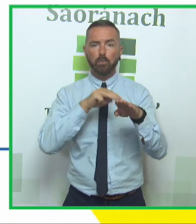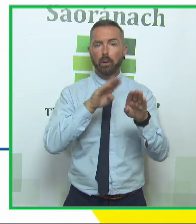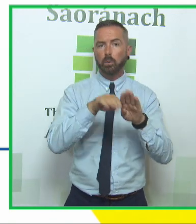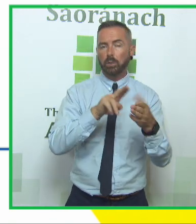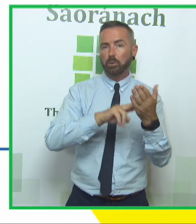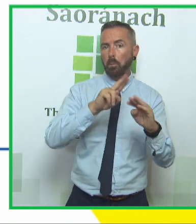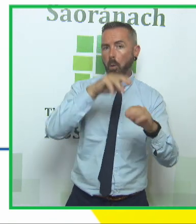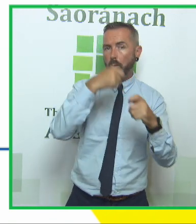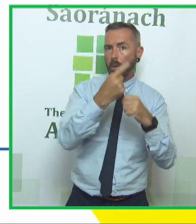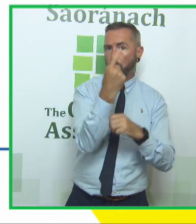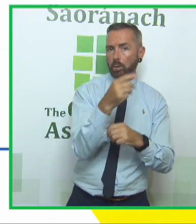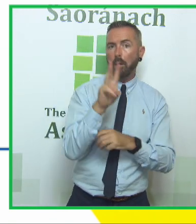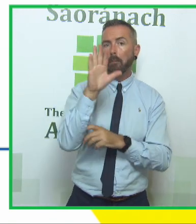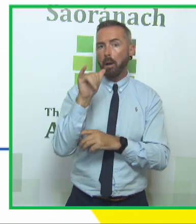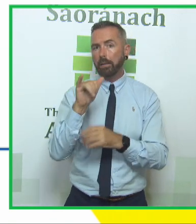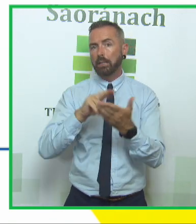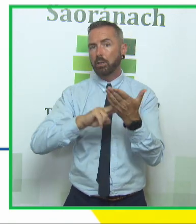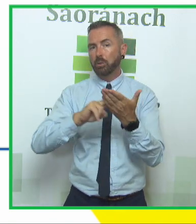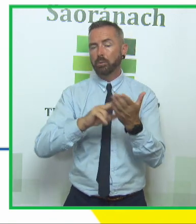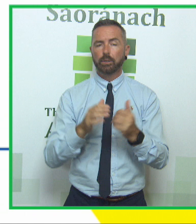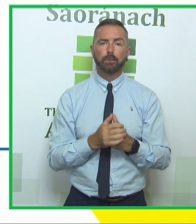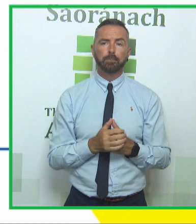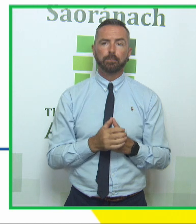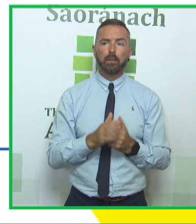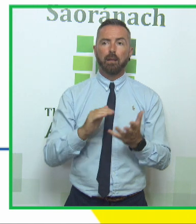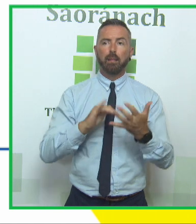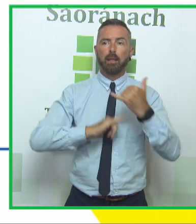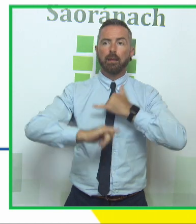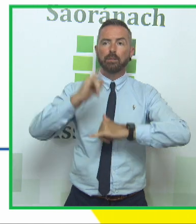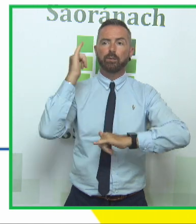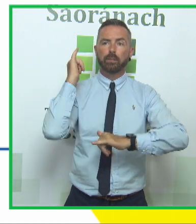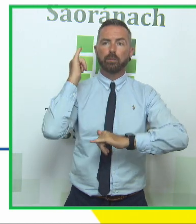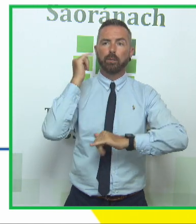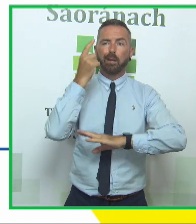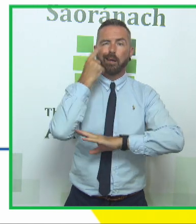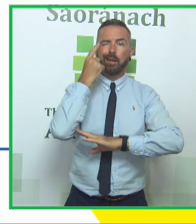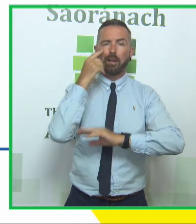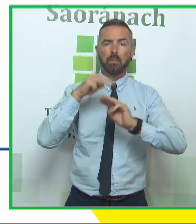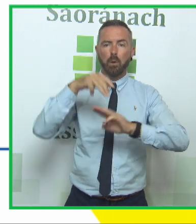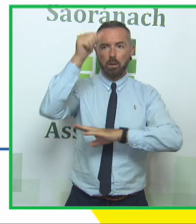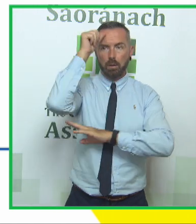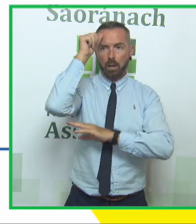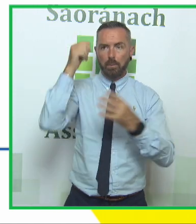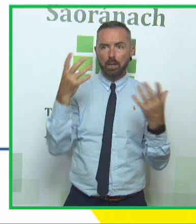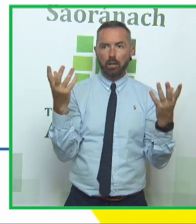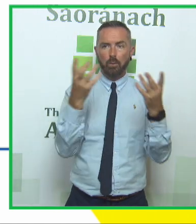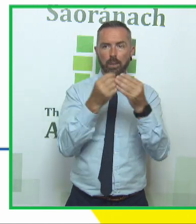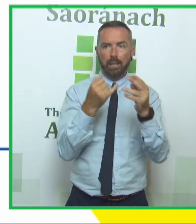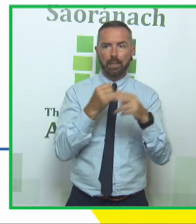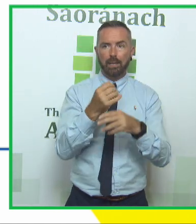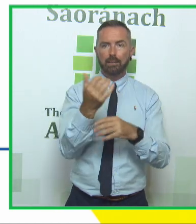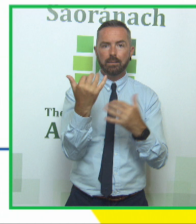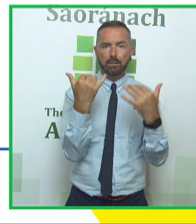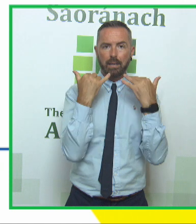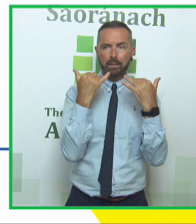more than just one drug. And last year, we see that the most common combinations in the data